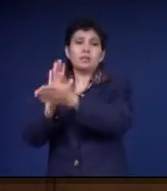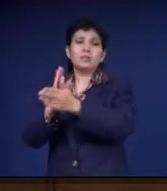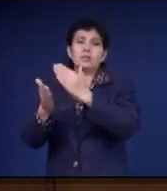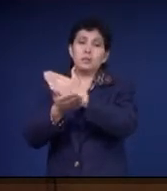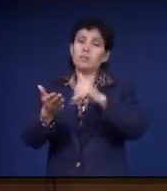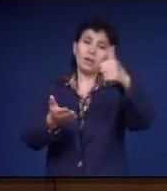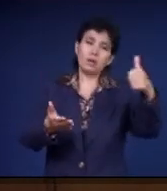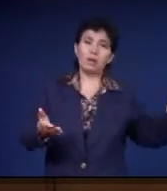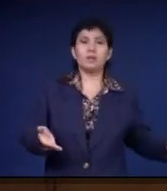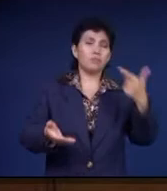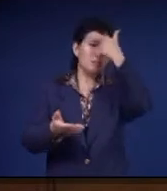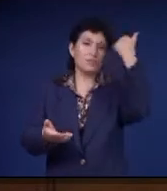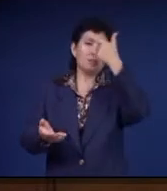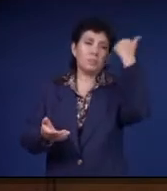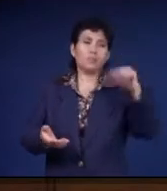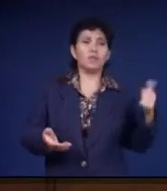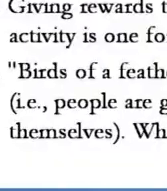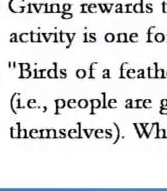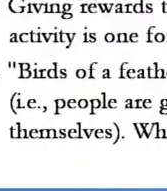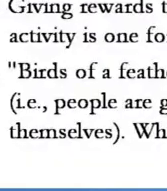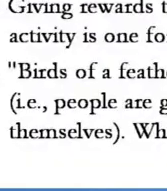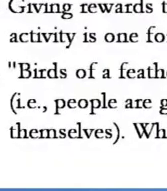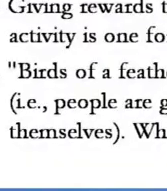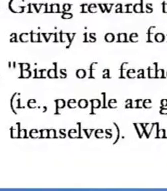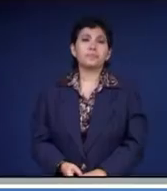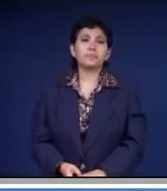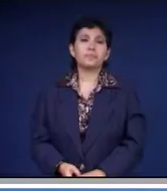some other factors that make these two obvious.